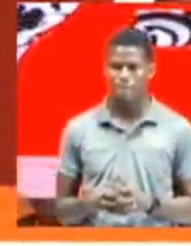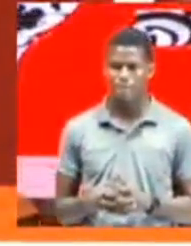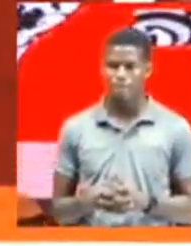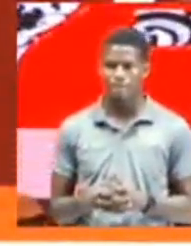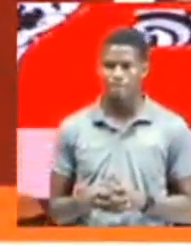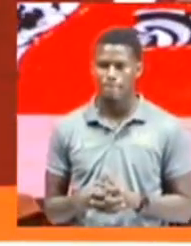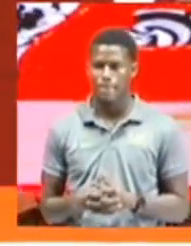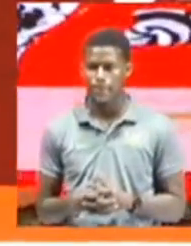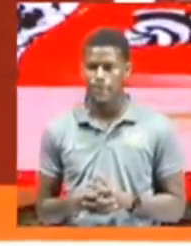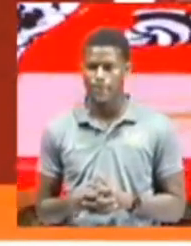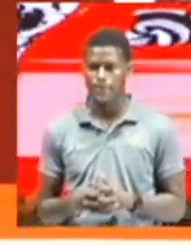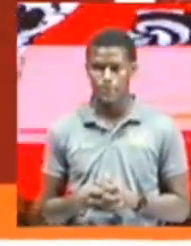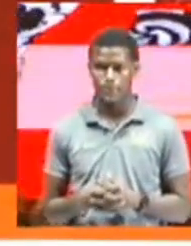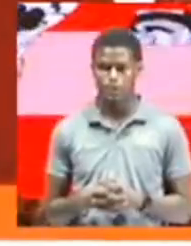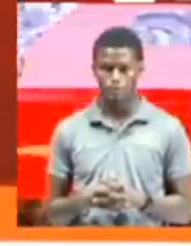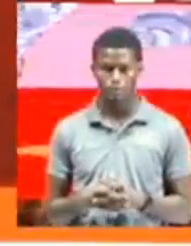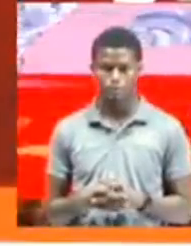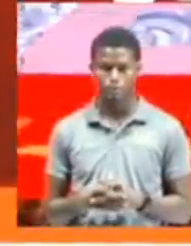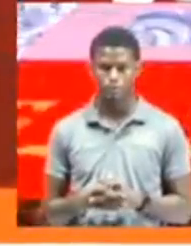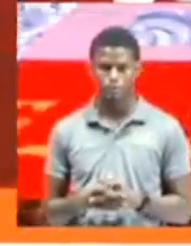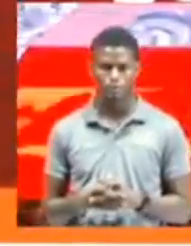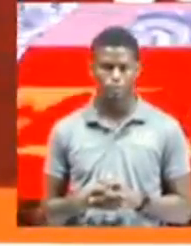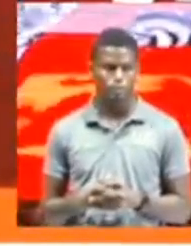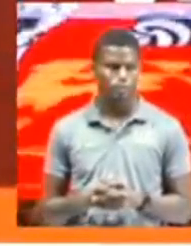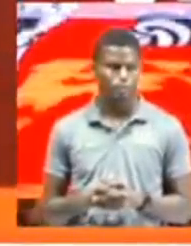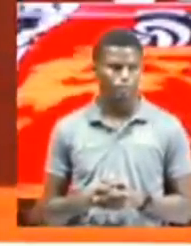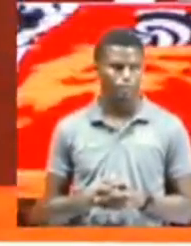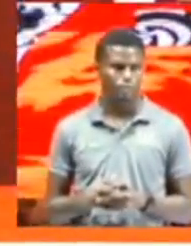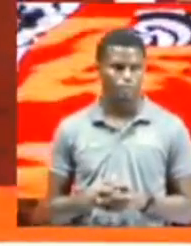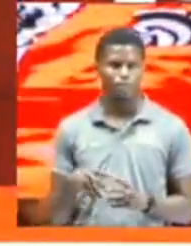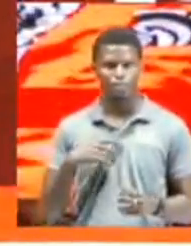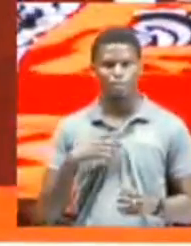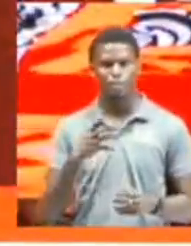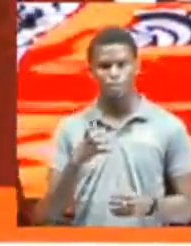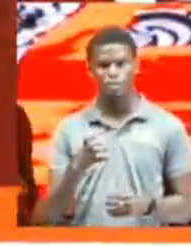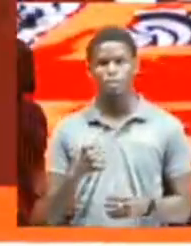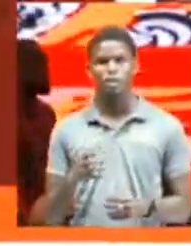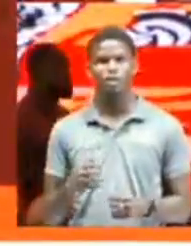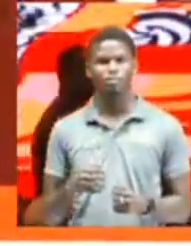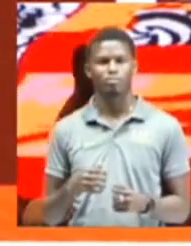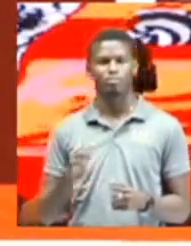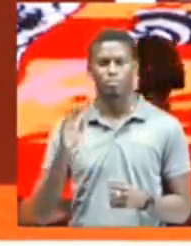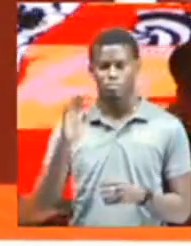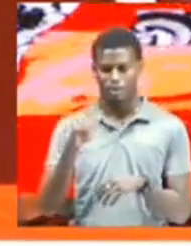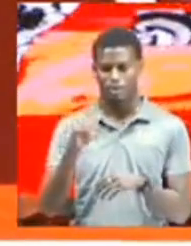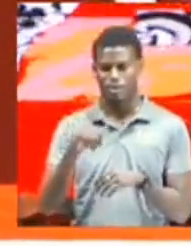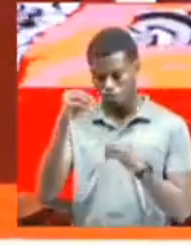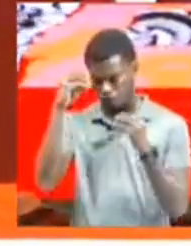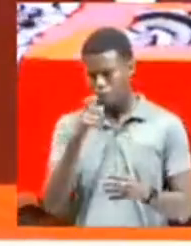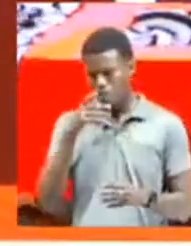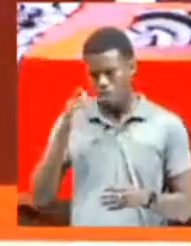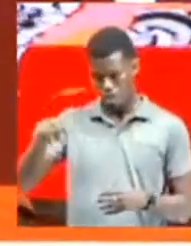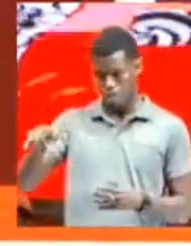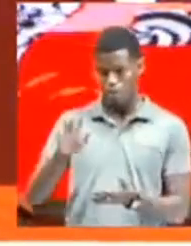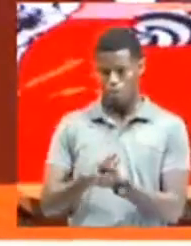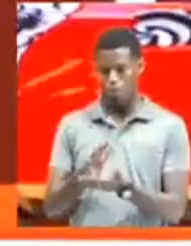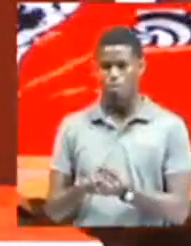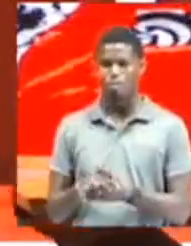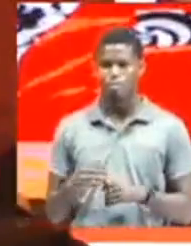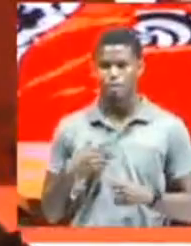I'm bigging up the teachers at that school. But I'm saying to you, we